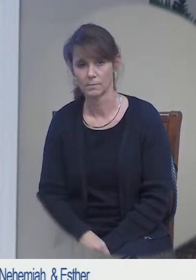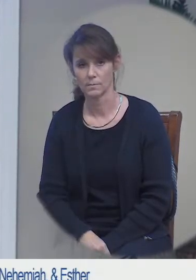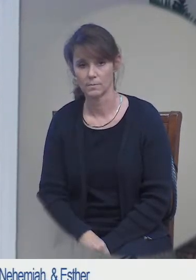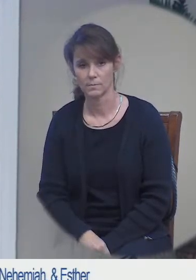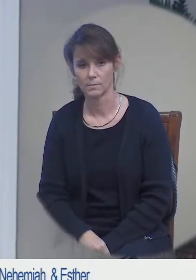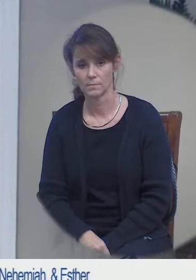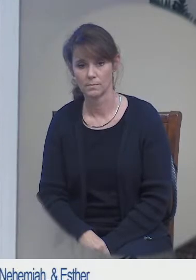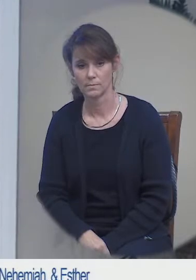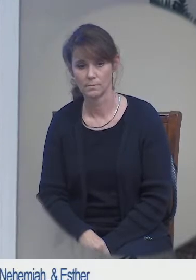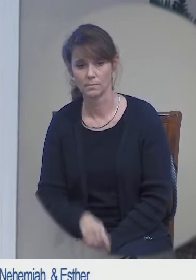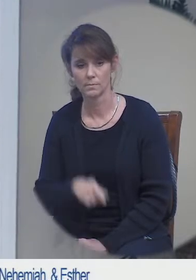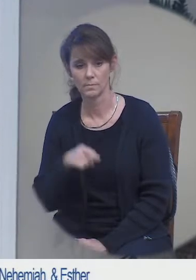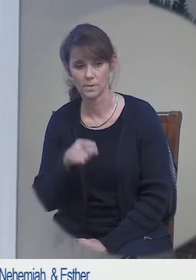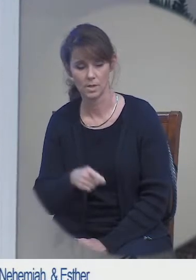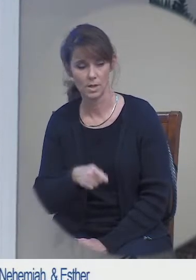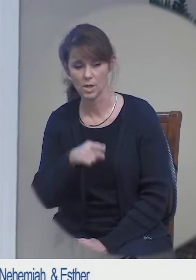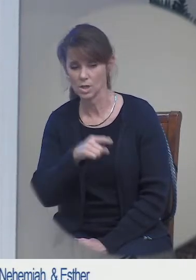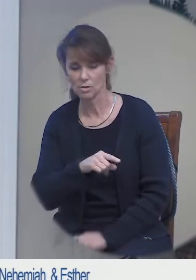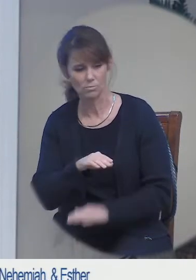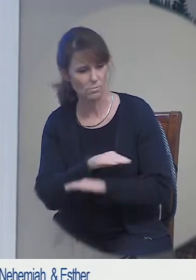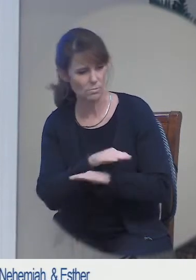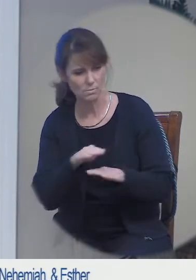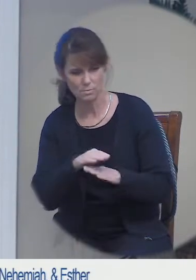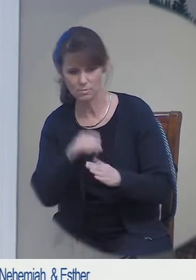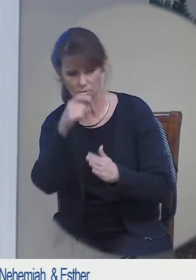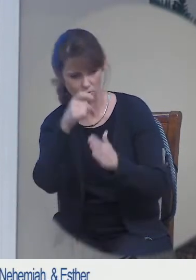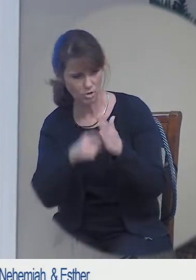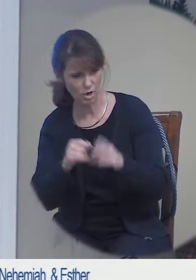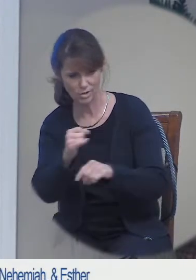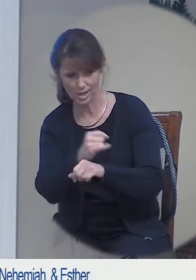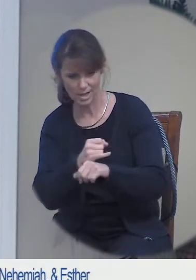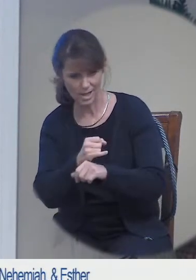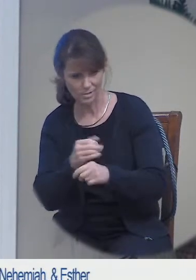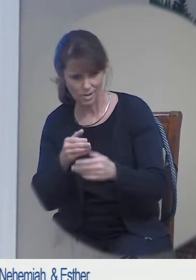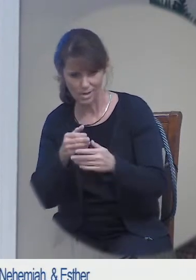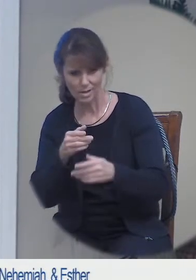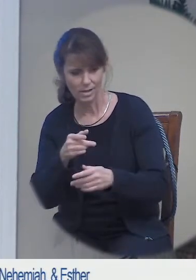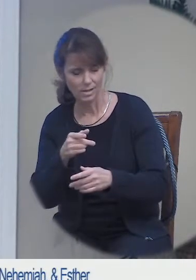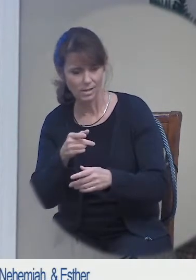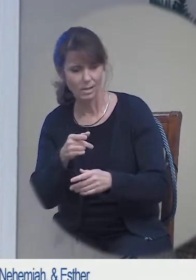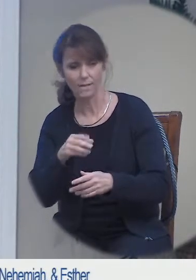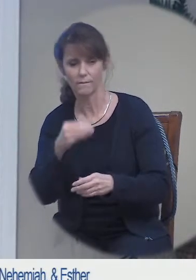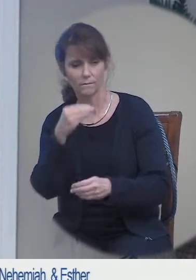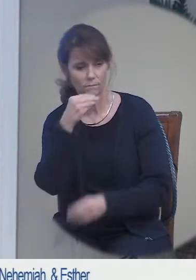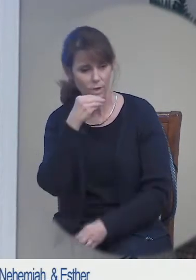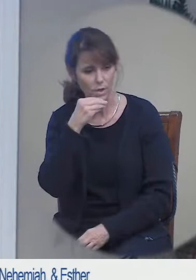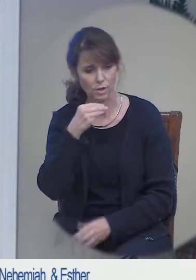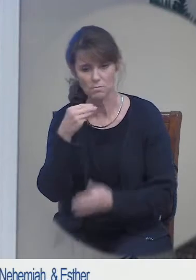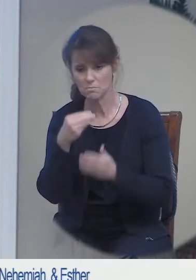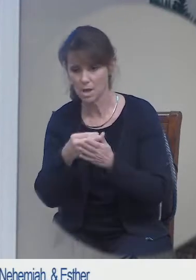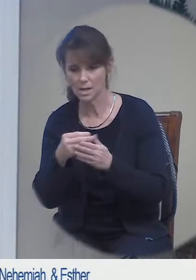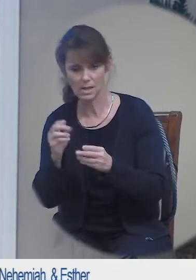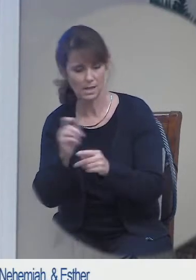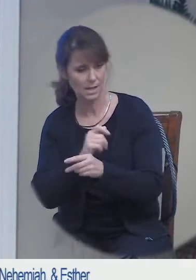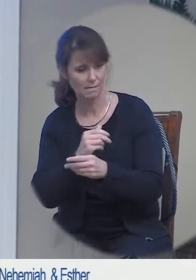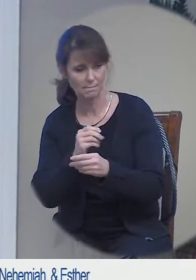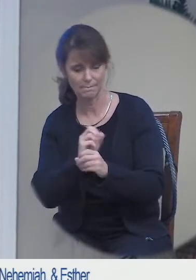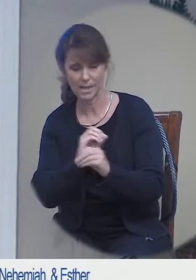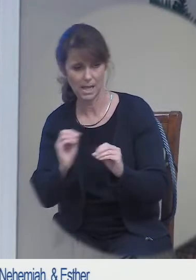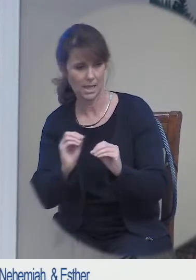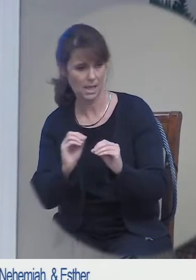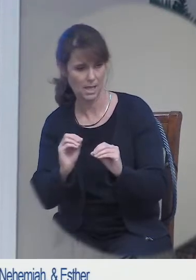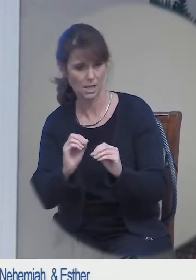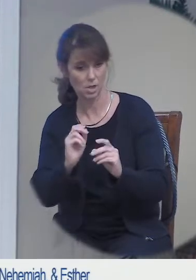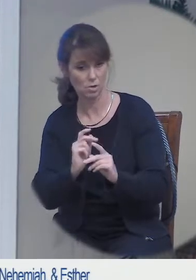It says there, you shall not charge interest to your countrymen, interest on money, food, or anything that may be loaned at interest. You may